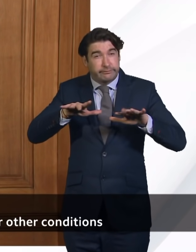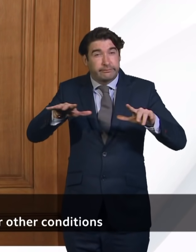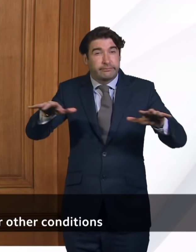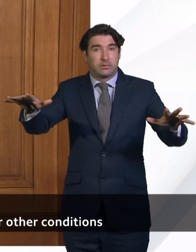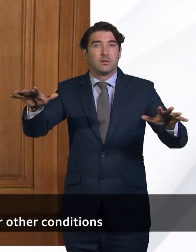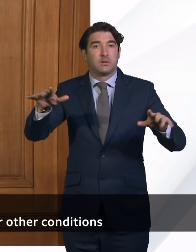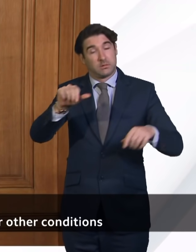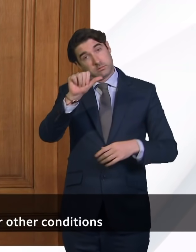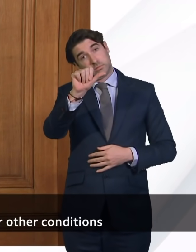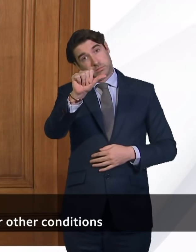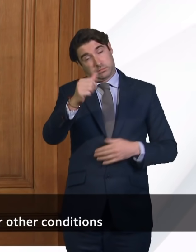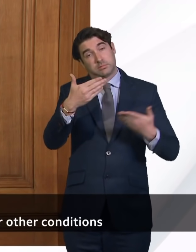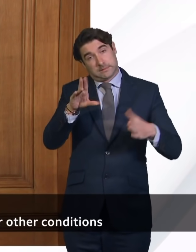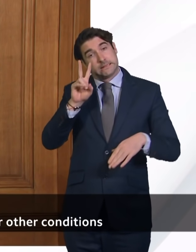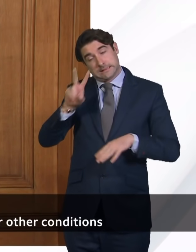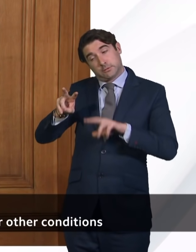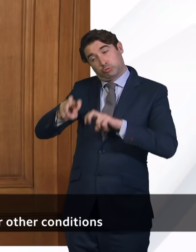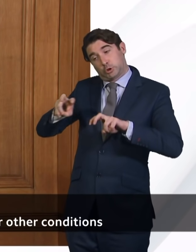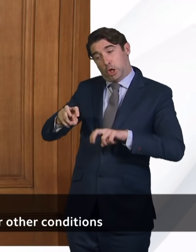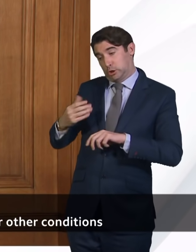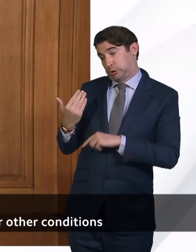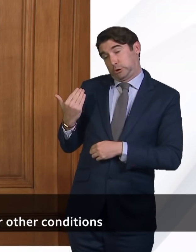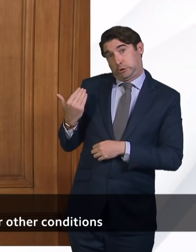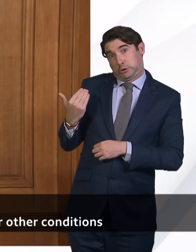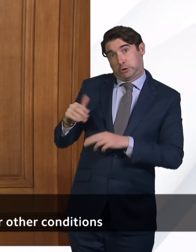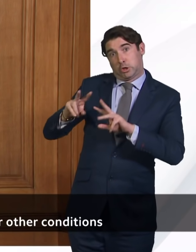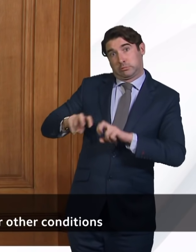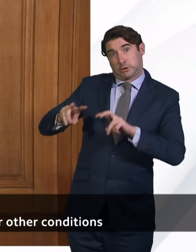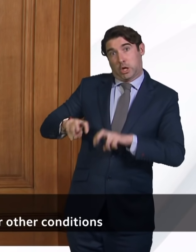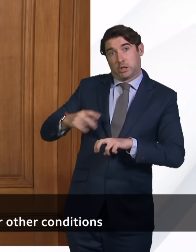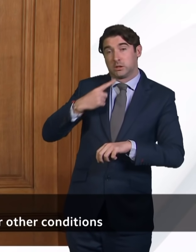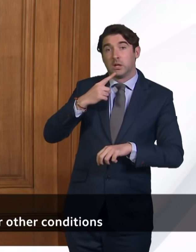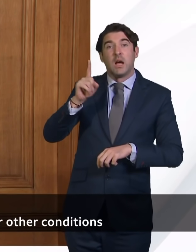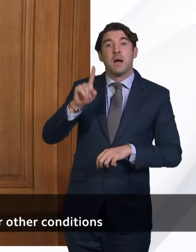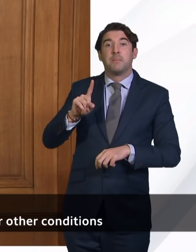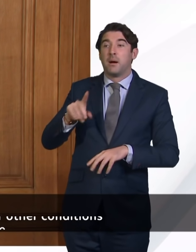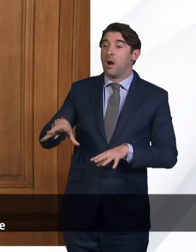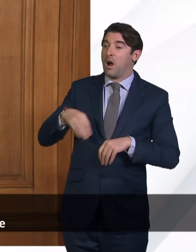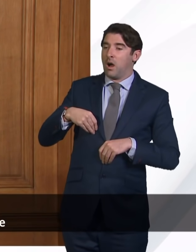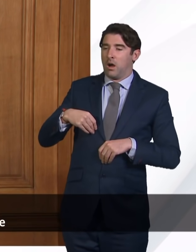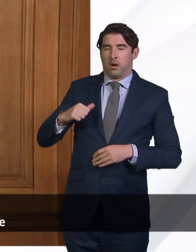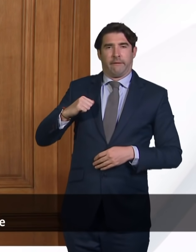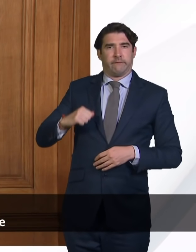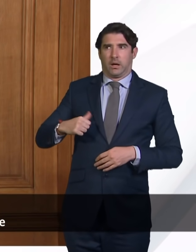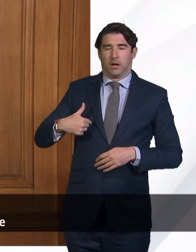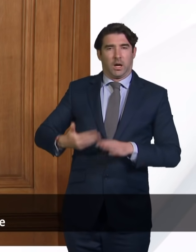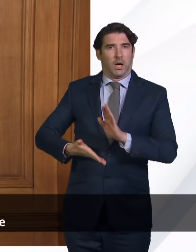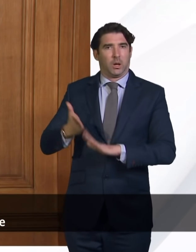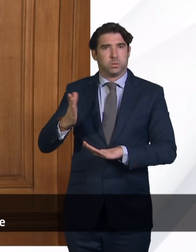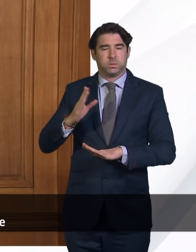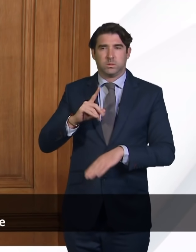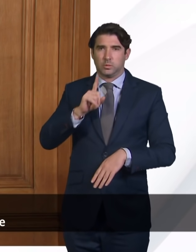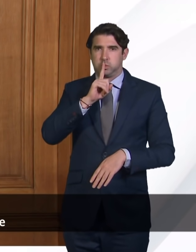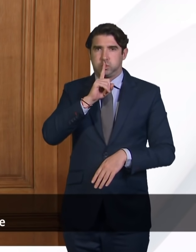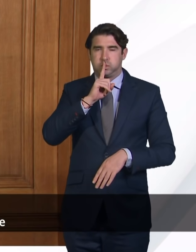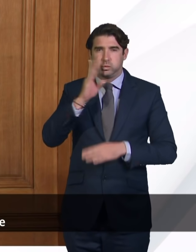study that came out in a few weeks ago suggested low levels of self-declared intent to isolate.